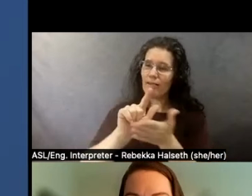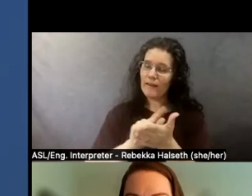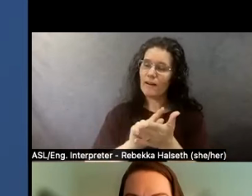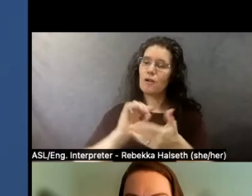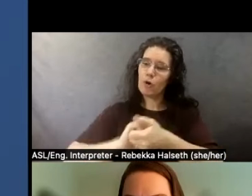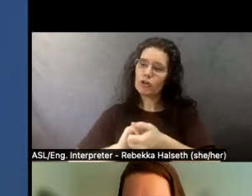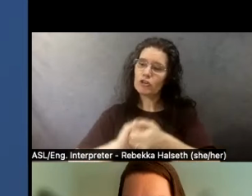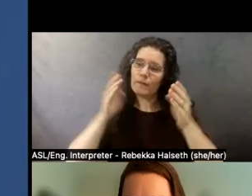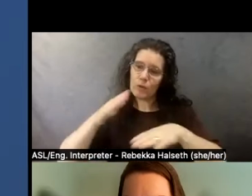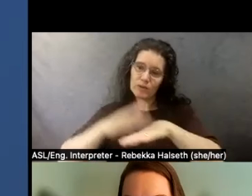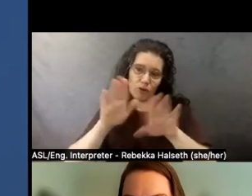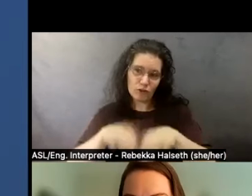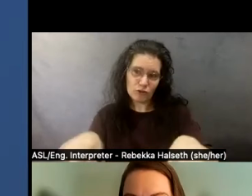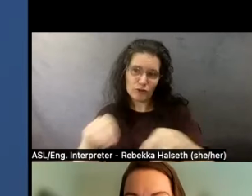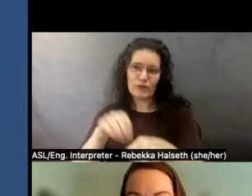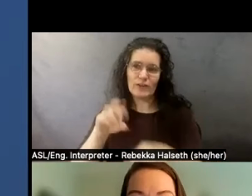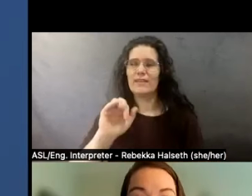Nerlinger.